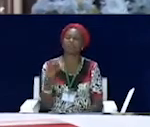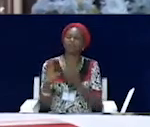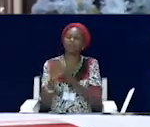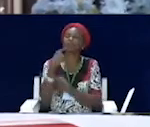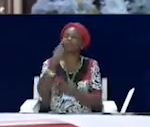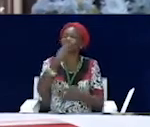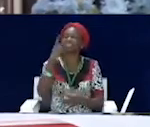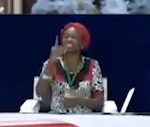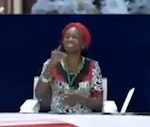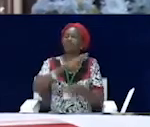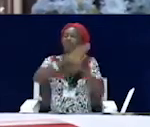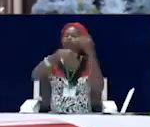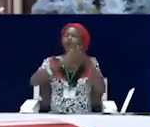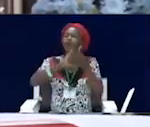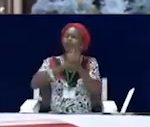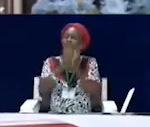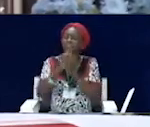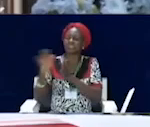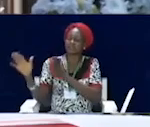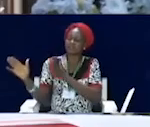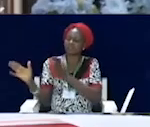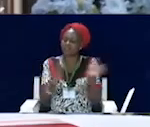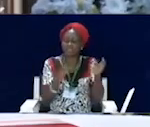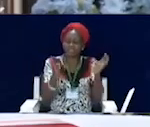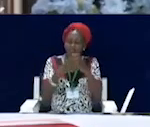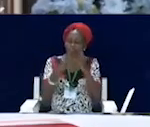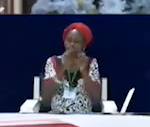all who have gathered together against you